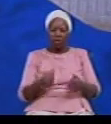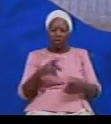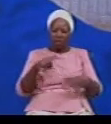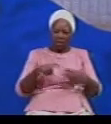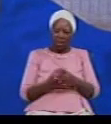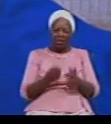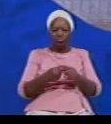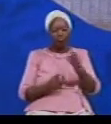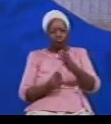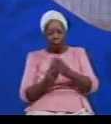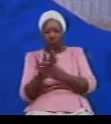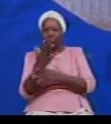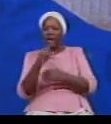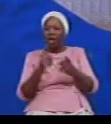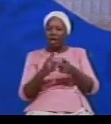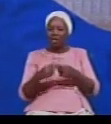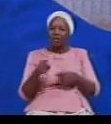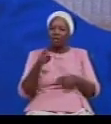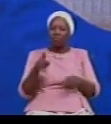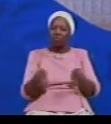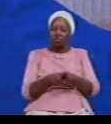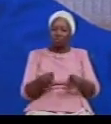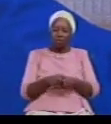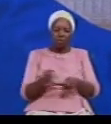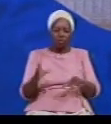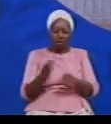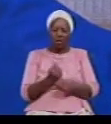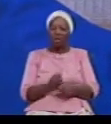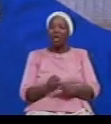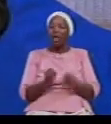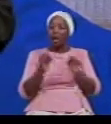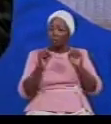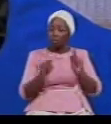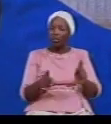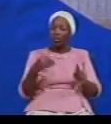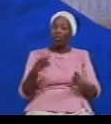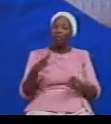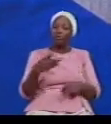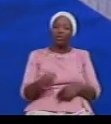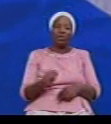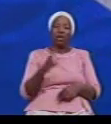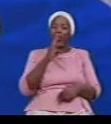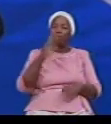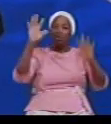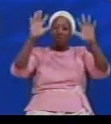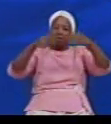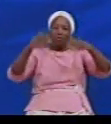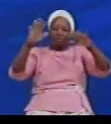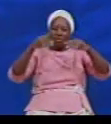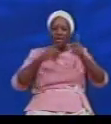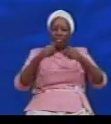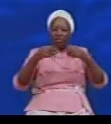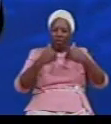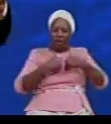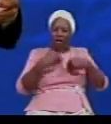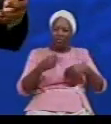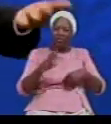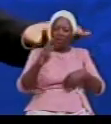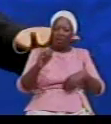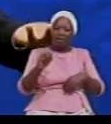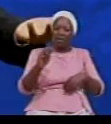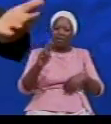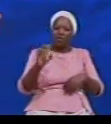and you also, you take advantage of the rain, and you grow, you have the mushrooms, and you have